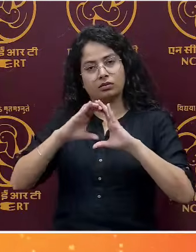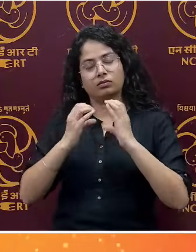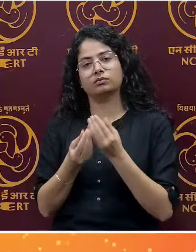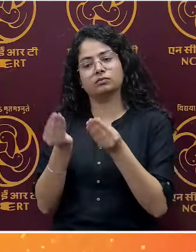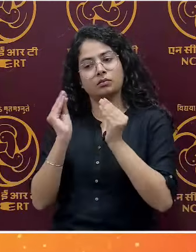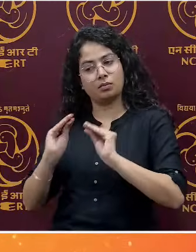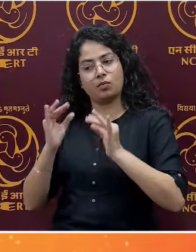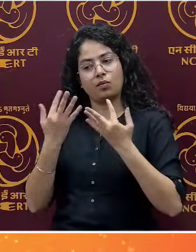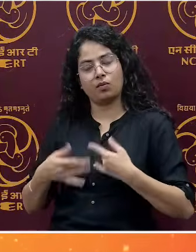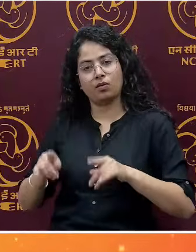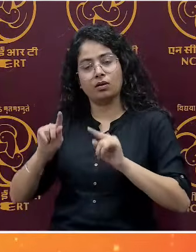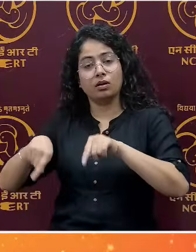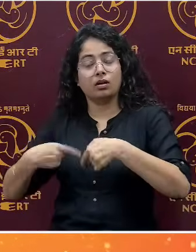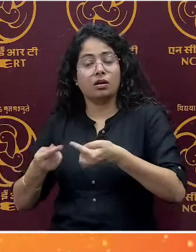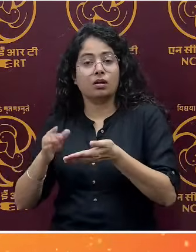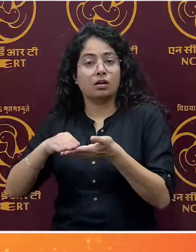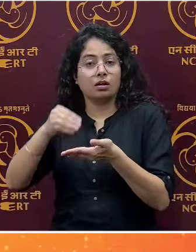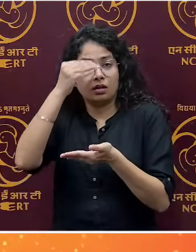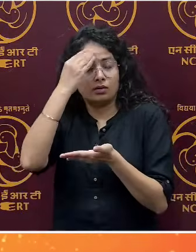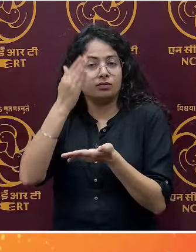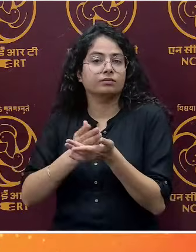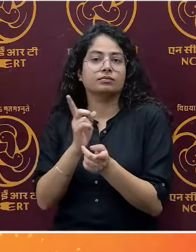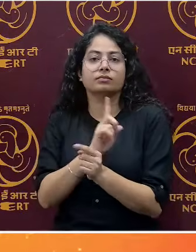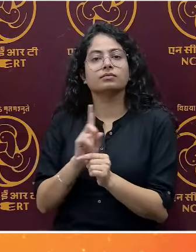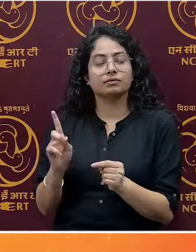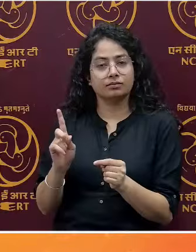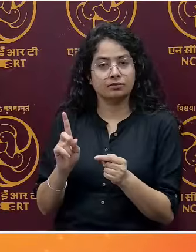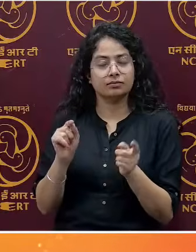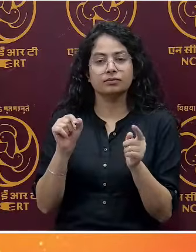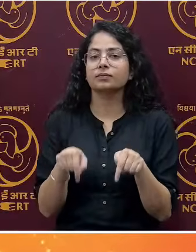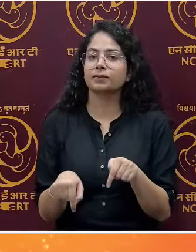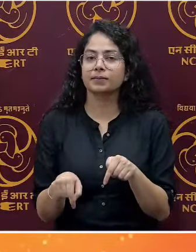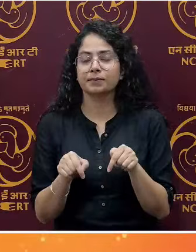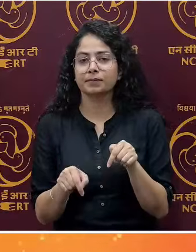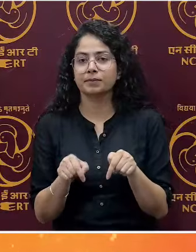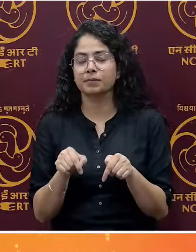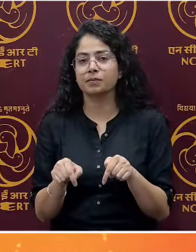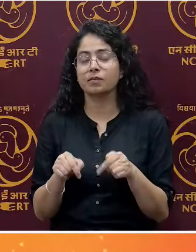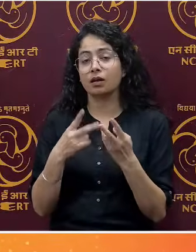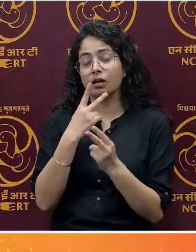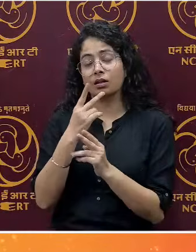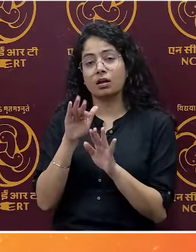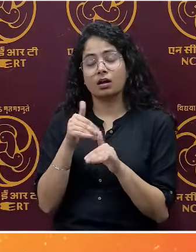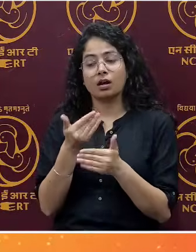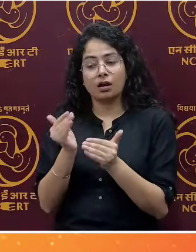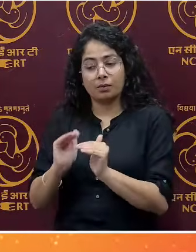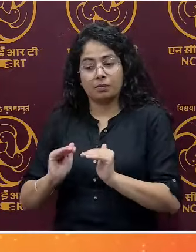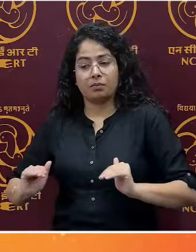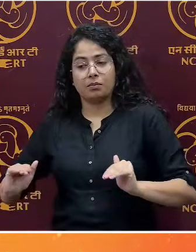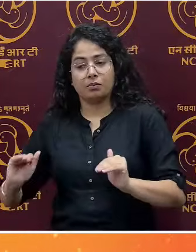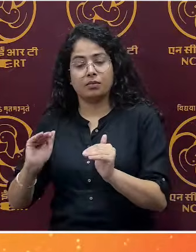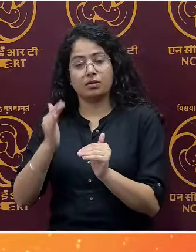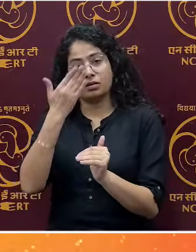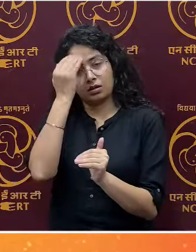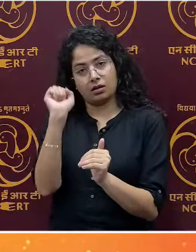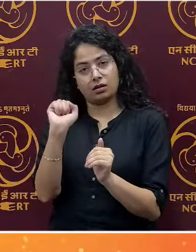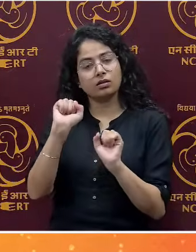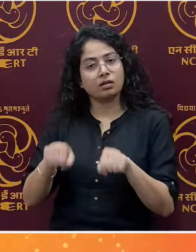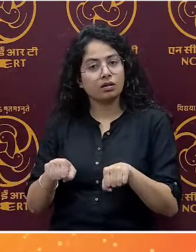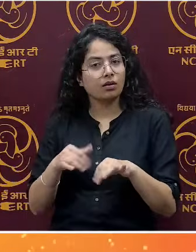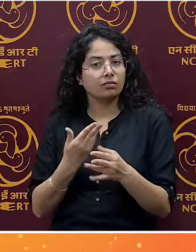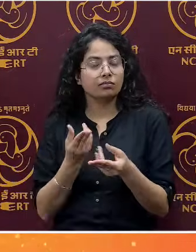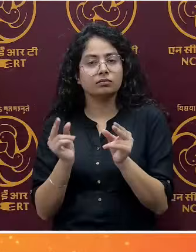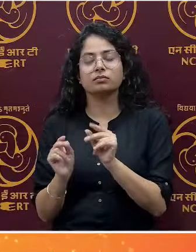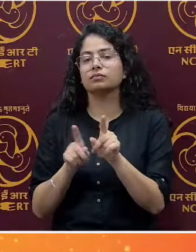the learning does not stop here. We have to, we have to see that how much student is grasping. So